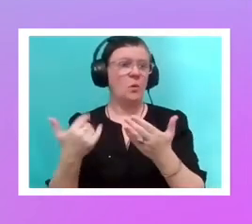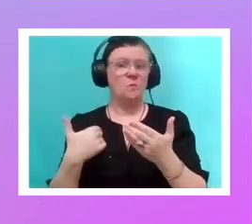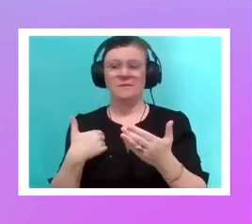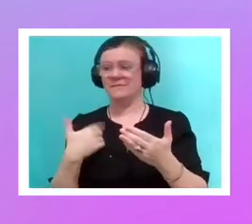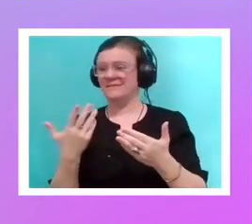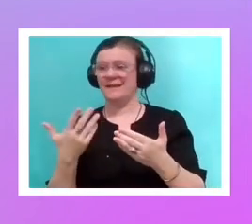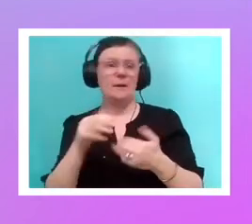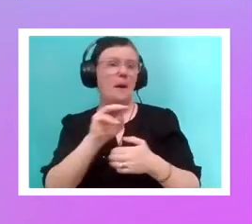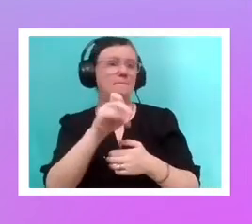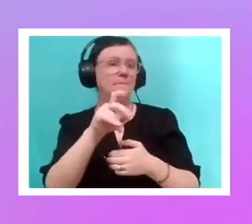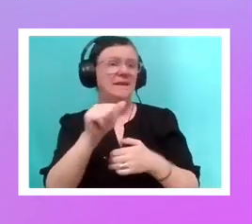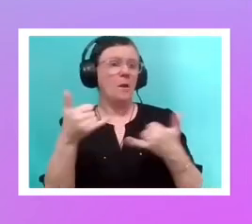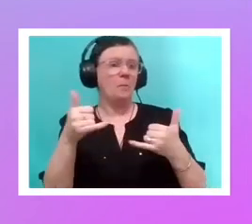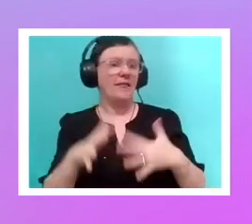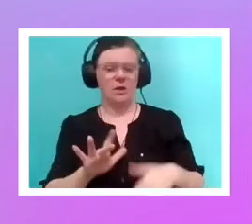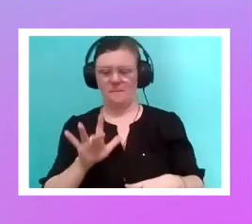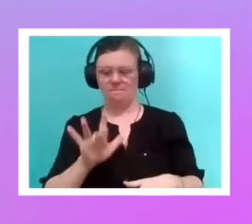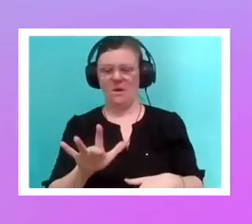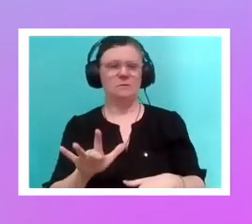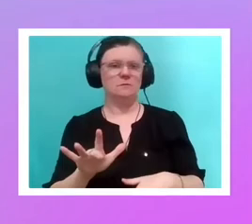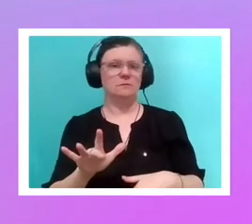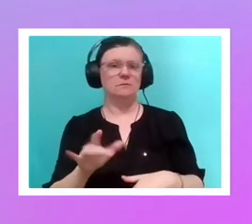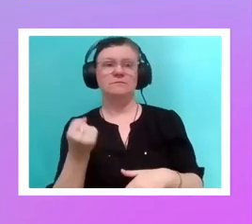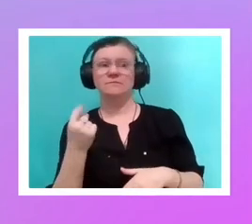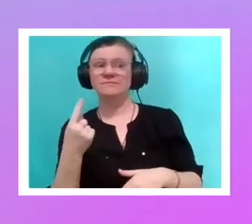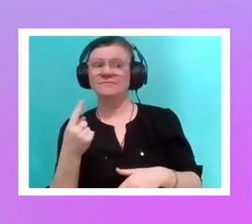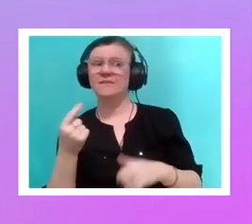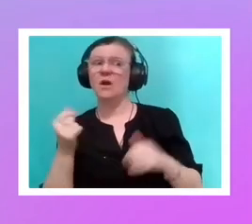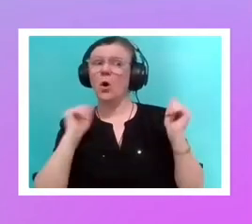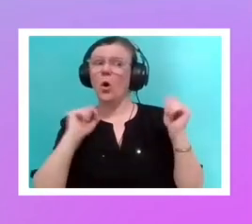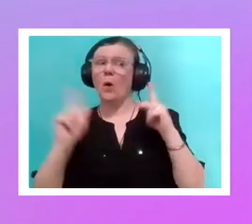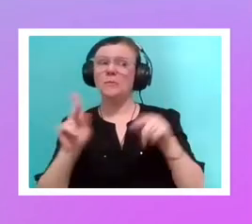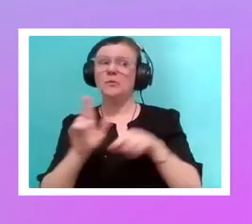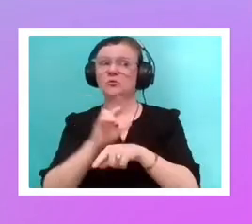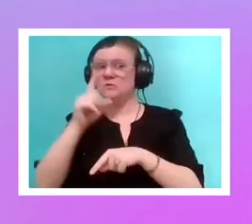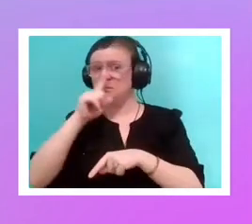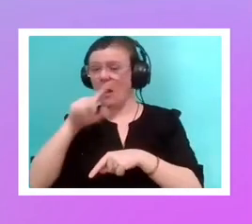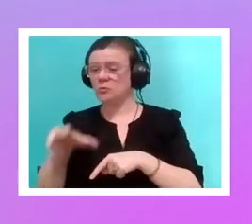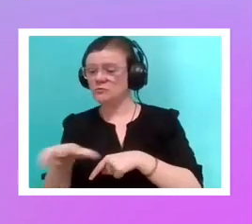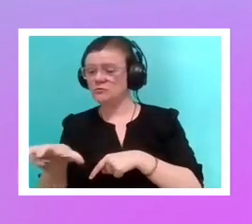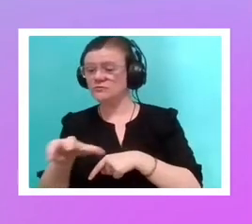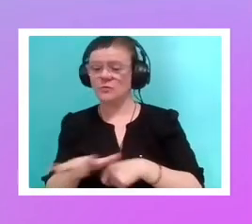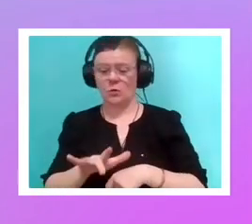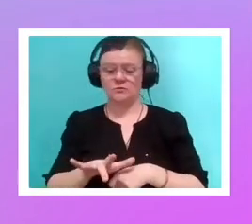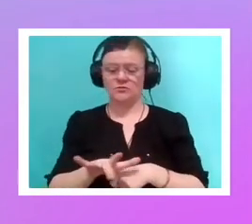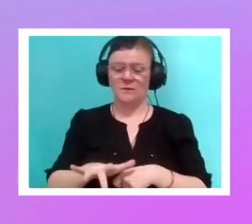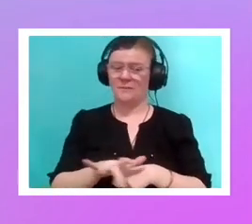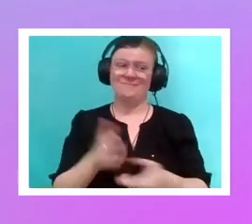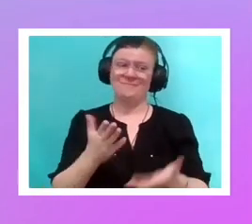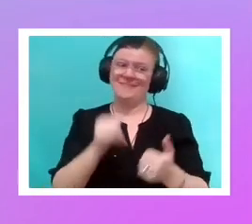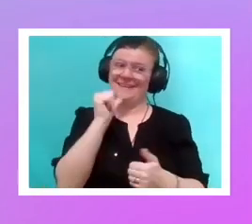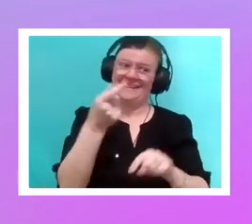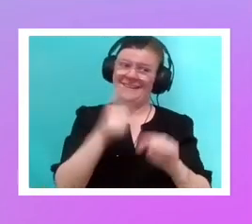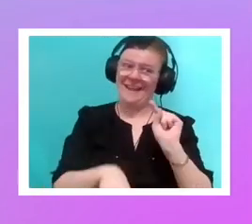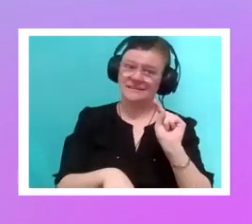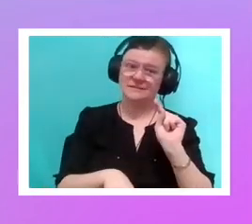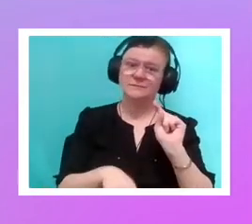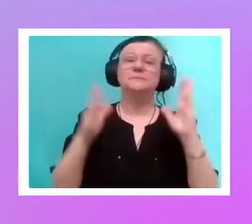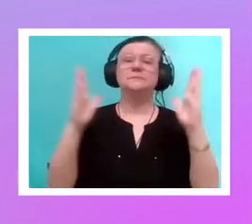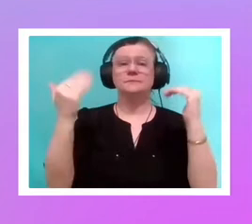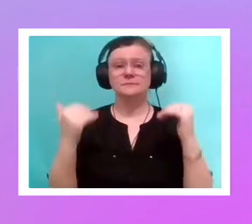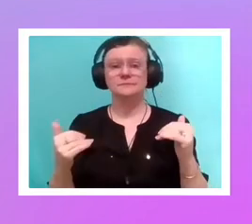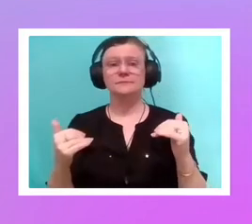player. And remember, not everyone can use a mouse or a touchscreen or a trackpad. And then fourthly, it needs